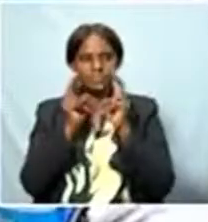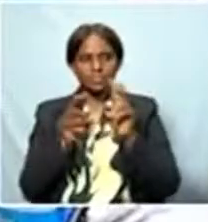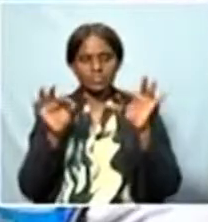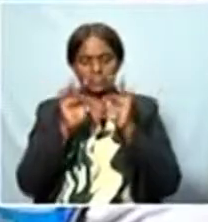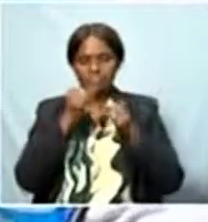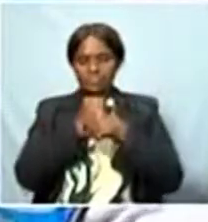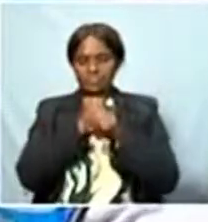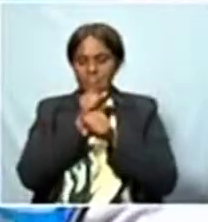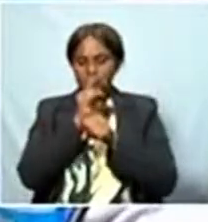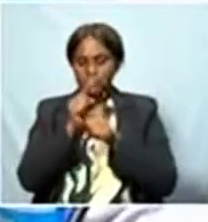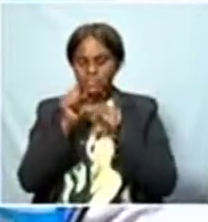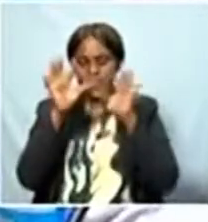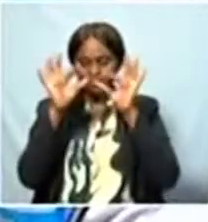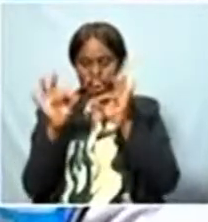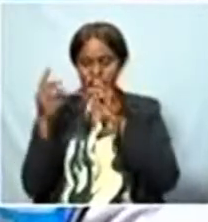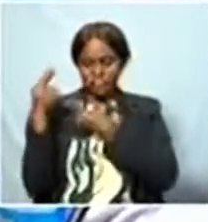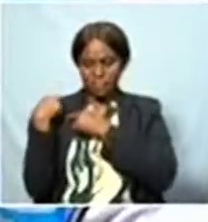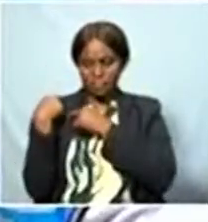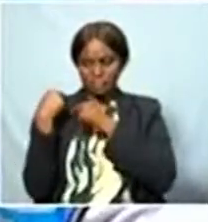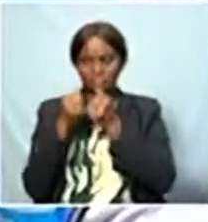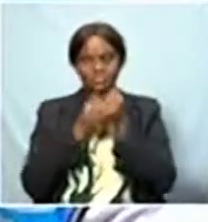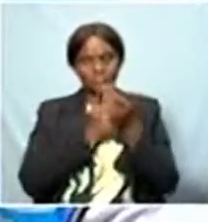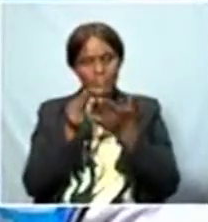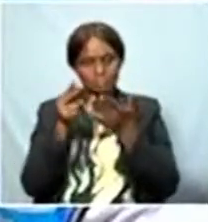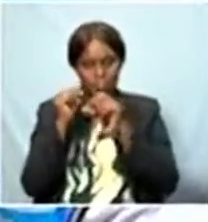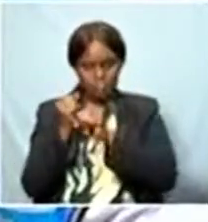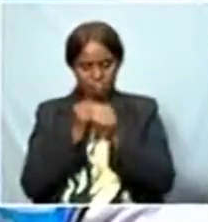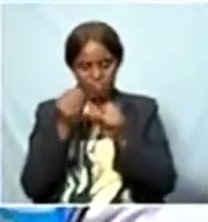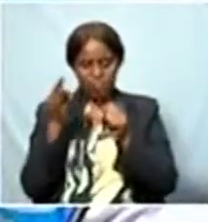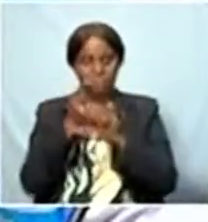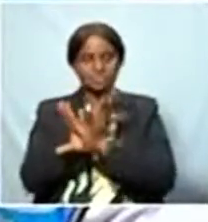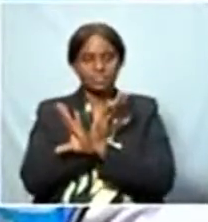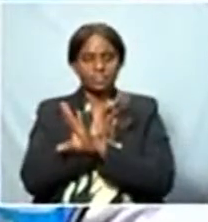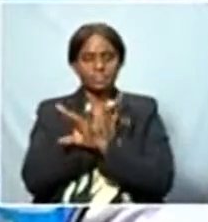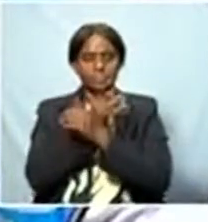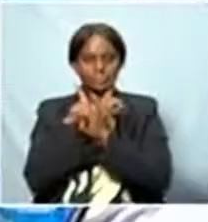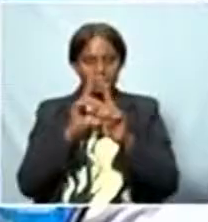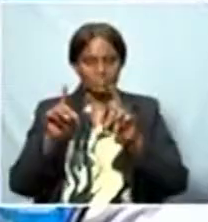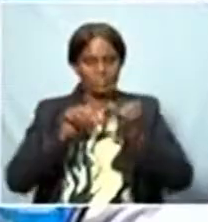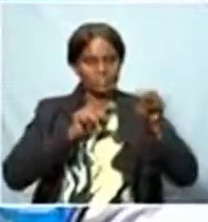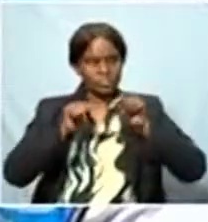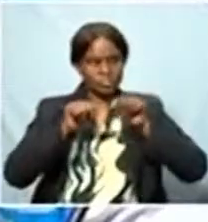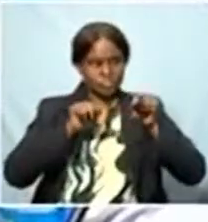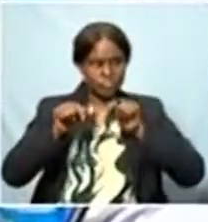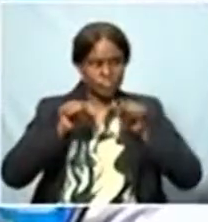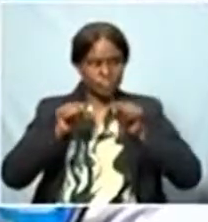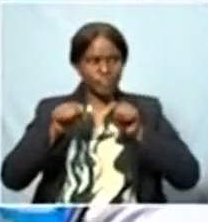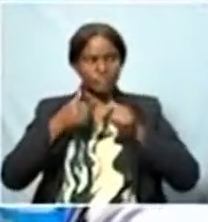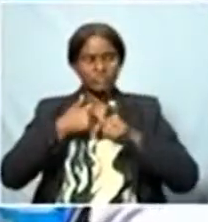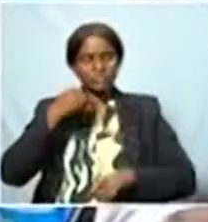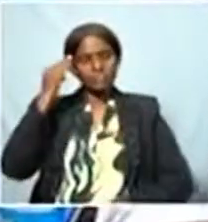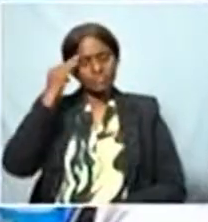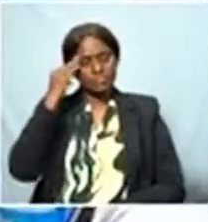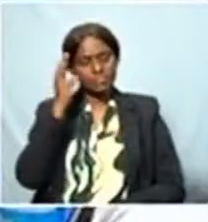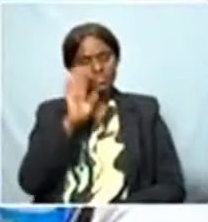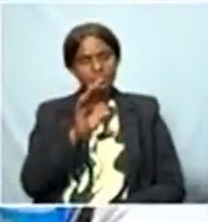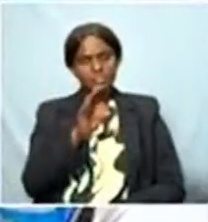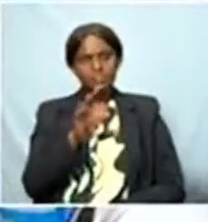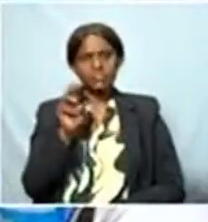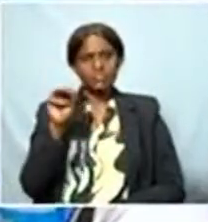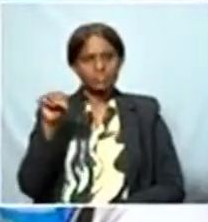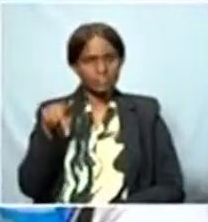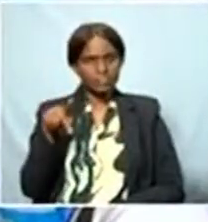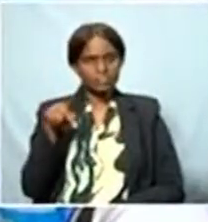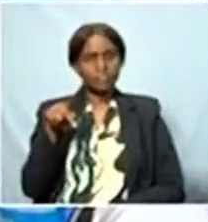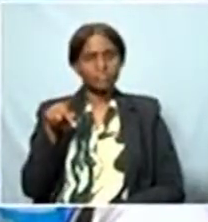ensuring accountability, integrity, and protection of Zambia's democratic governance. We have noted, honorable members of parliament,